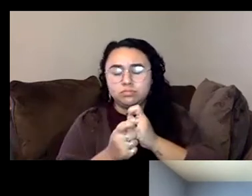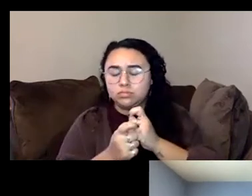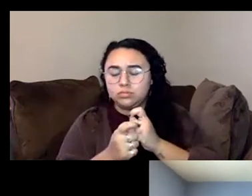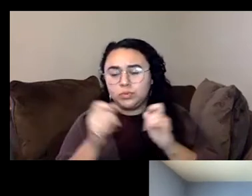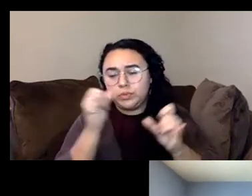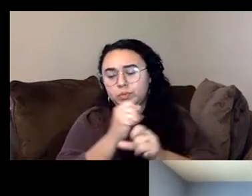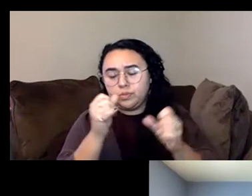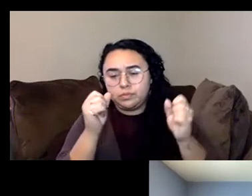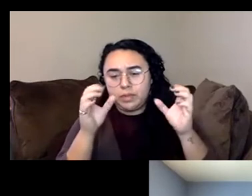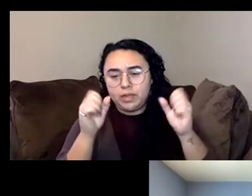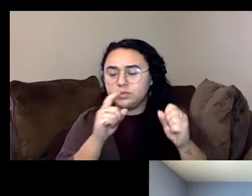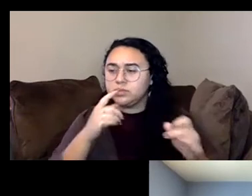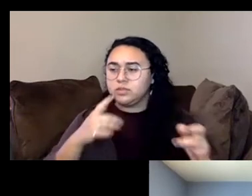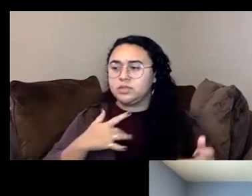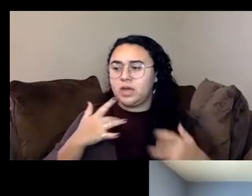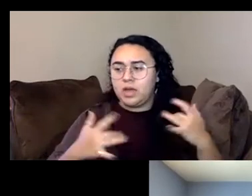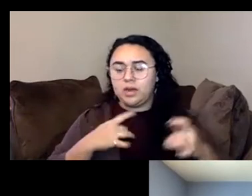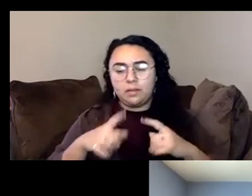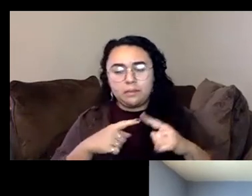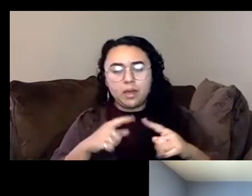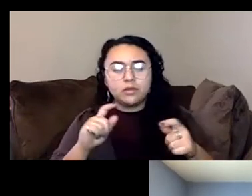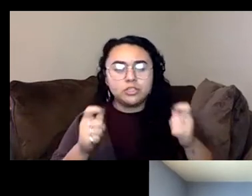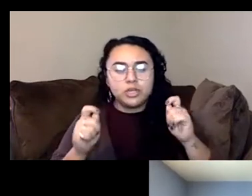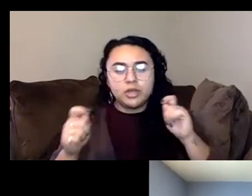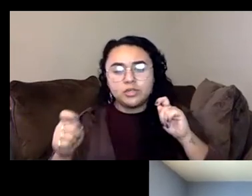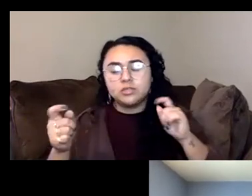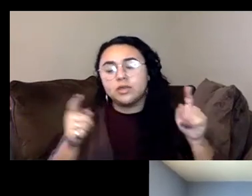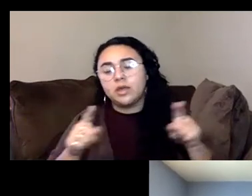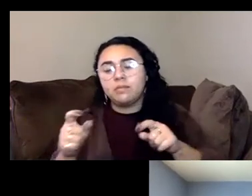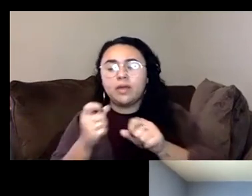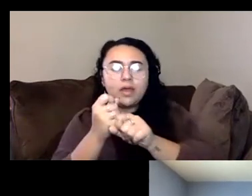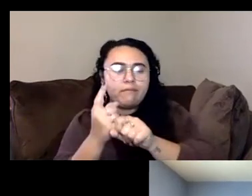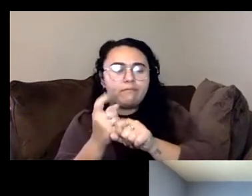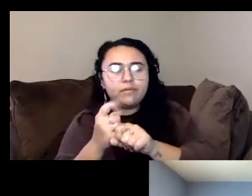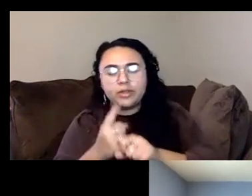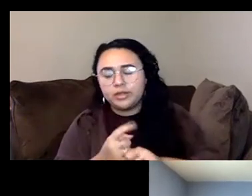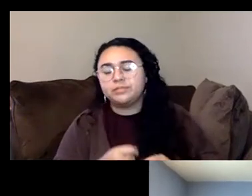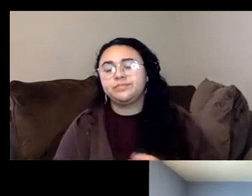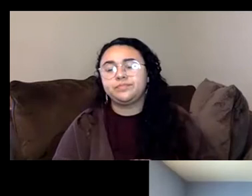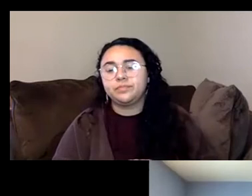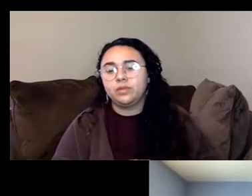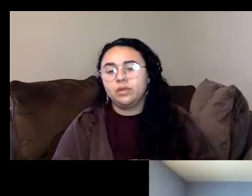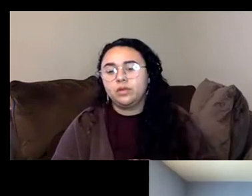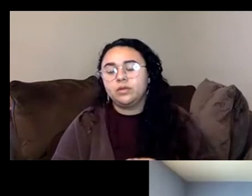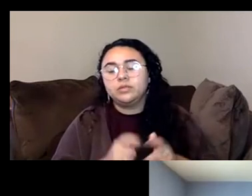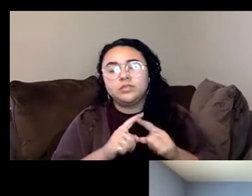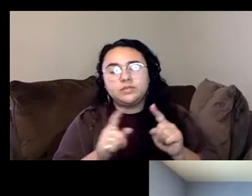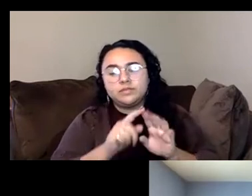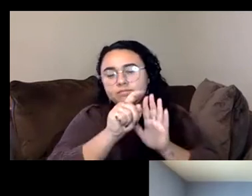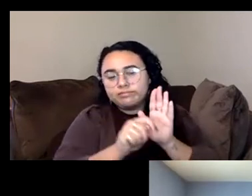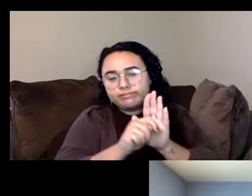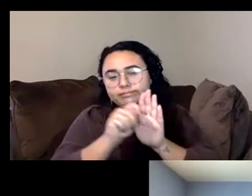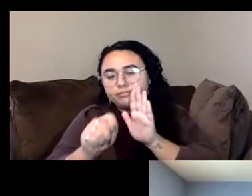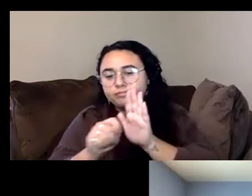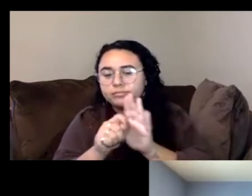really excited about the changes that we keep making year over year and phase over phase. And